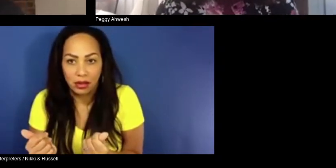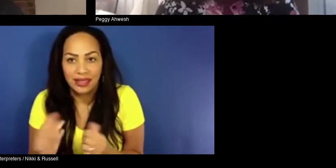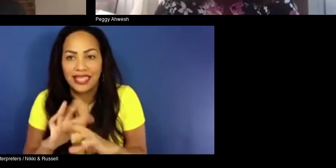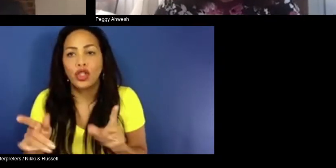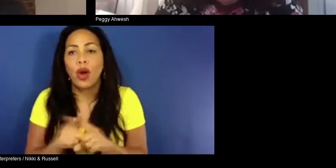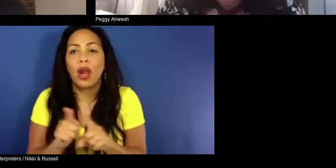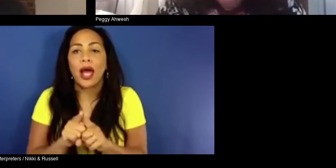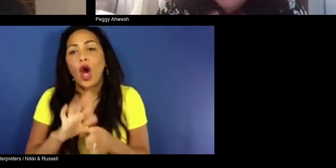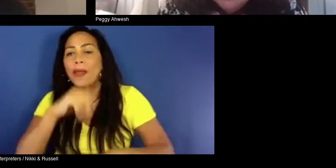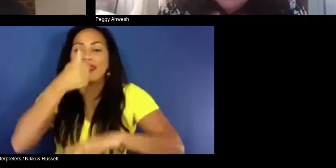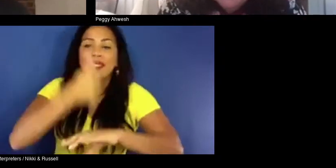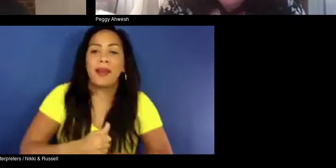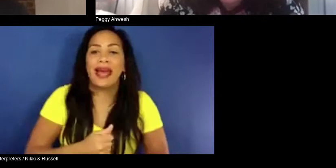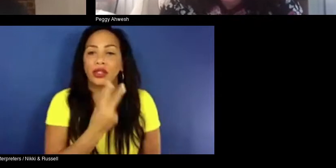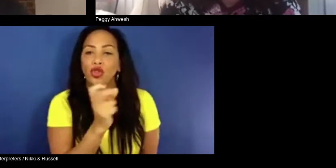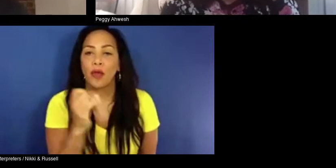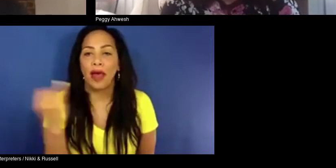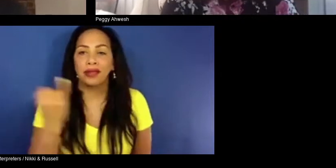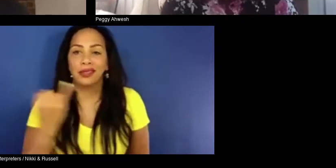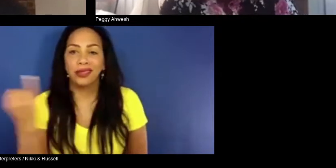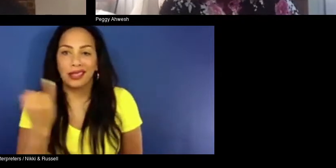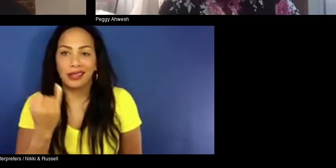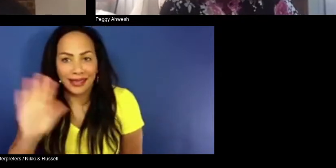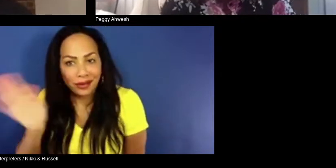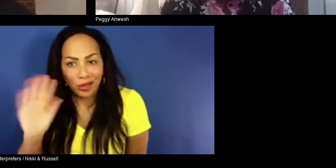and so it allows for that elasticity.